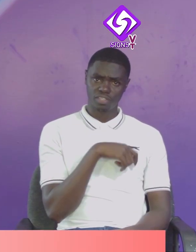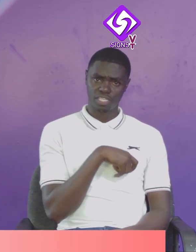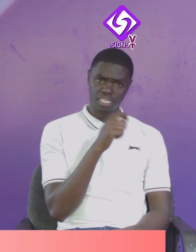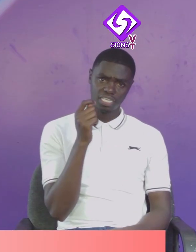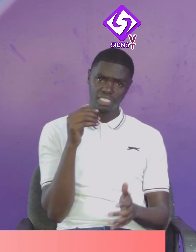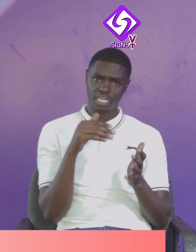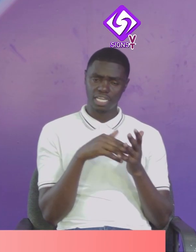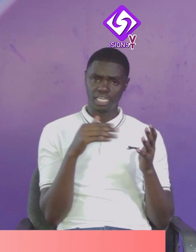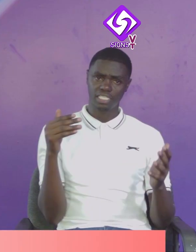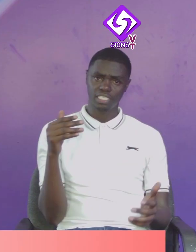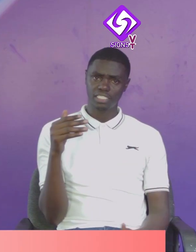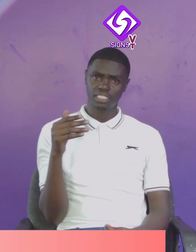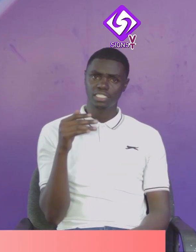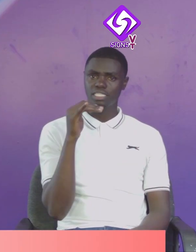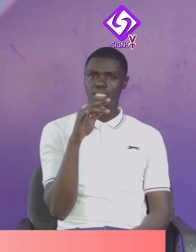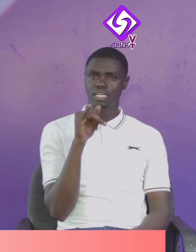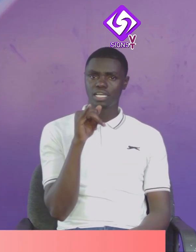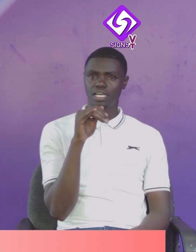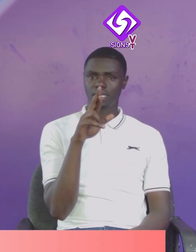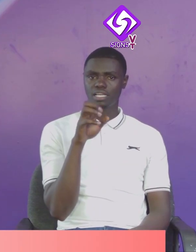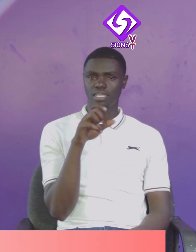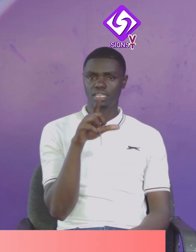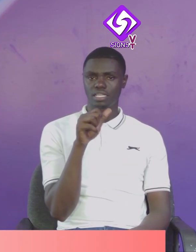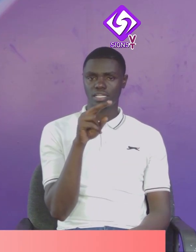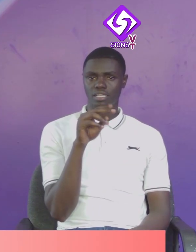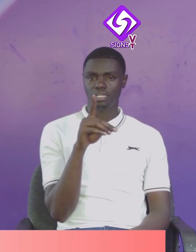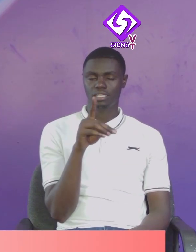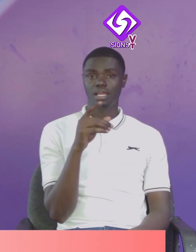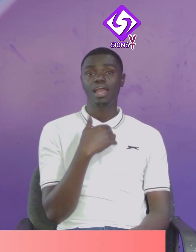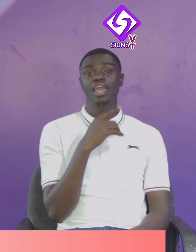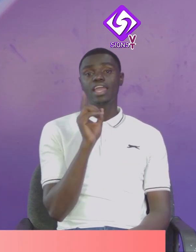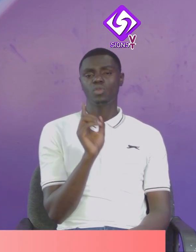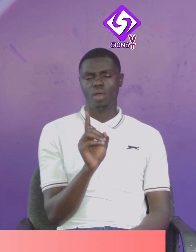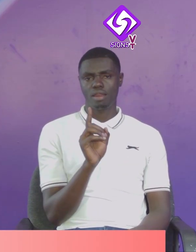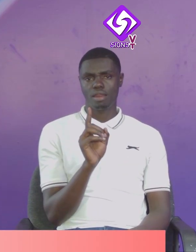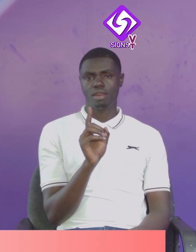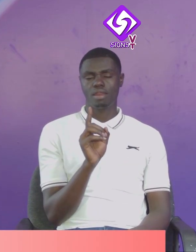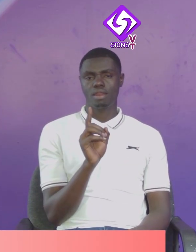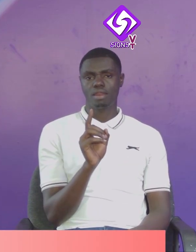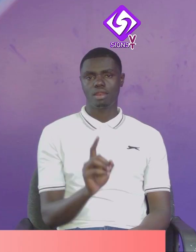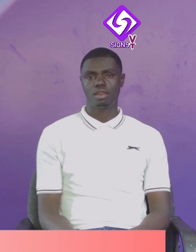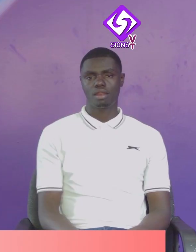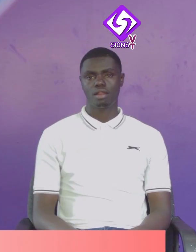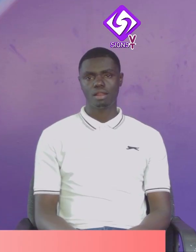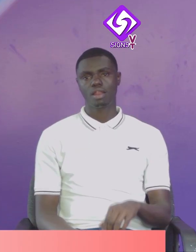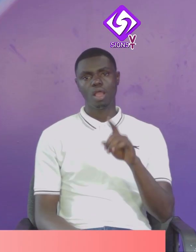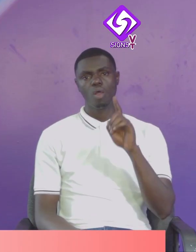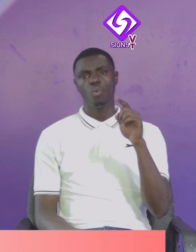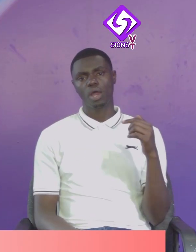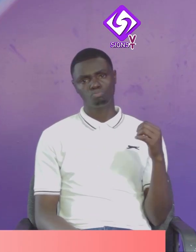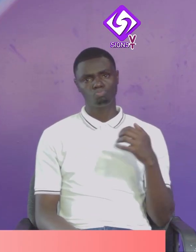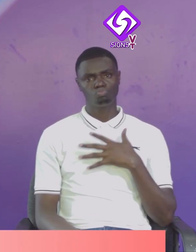against Republic of Ireland. Yeah. And there was one slight, should I say, scare.